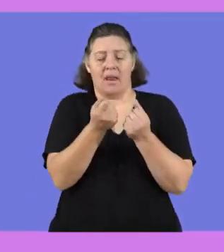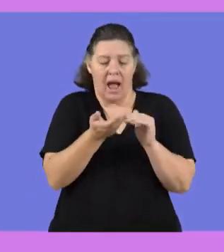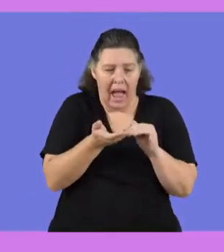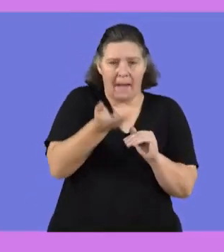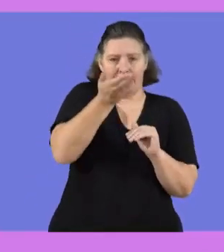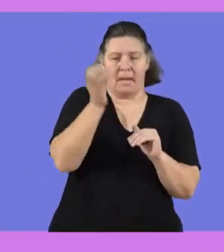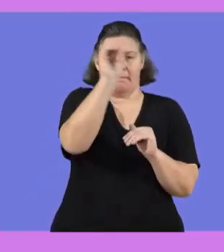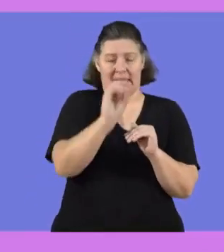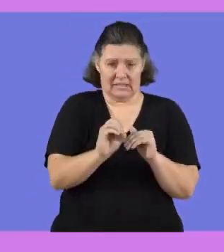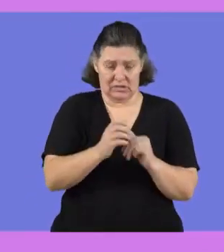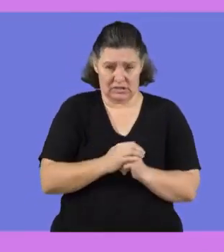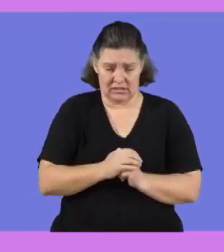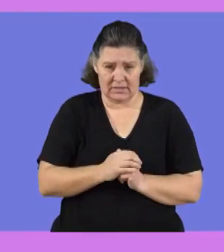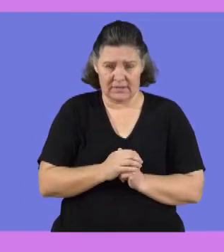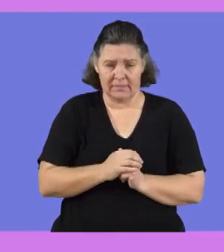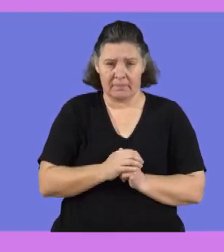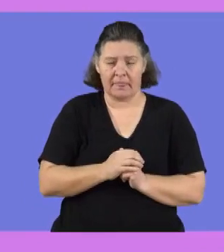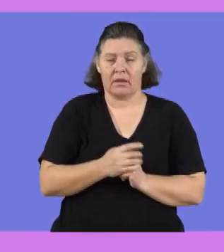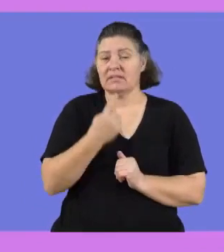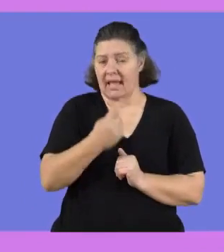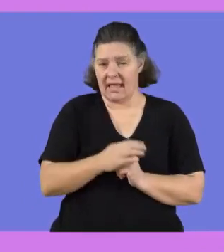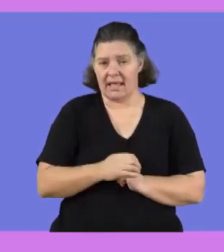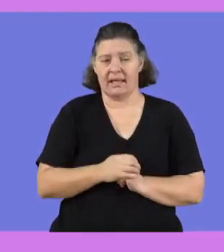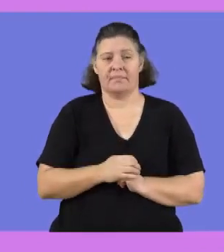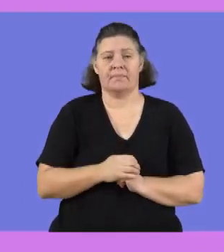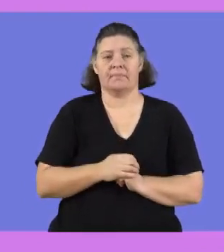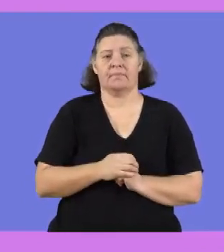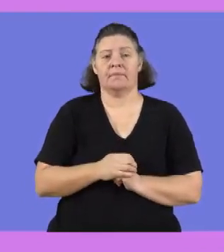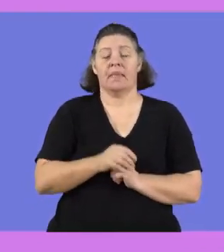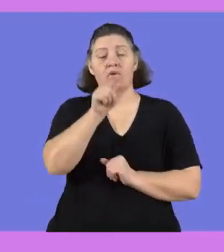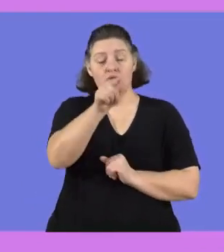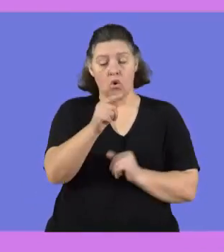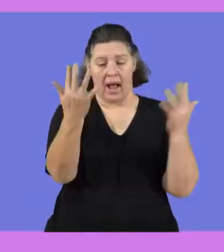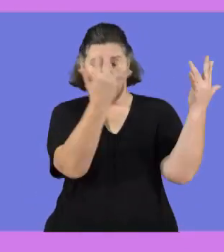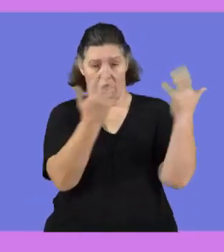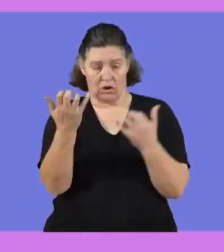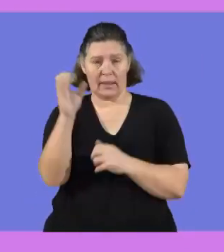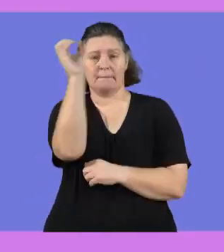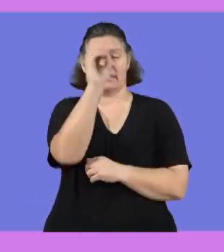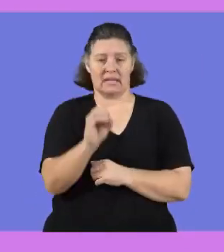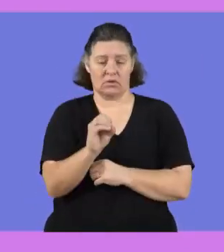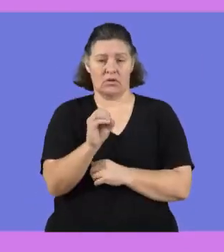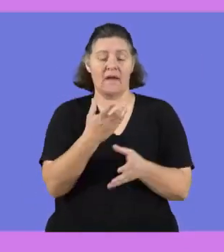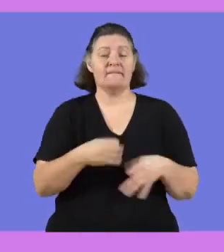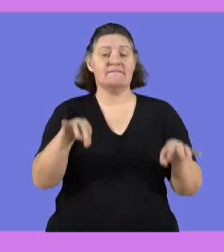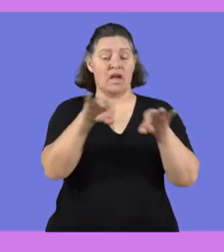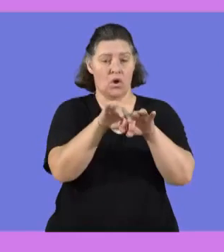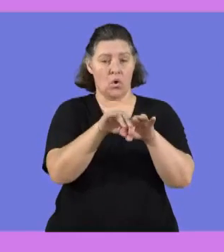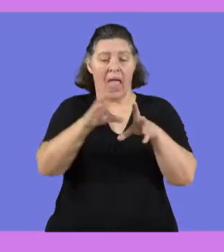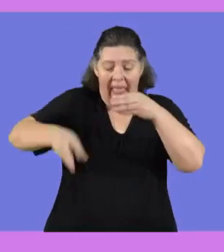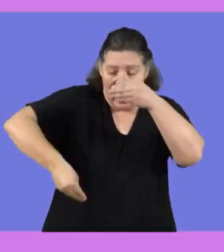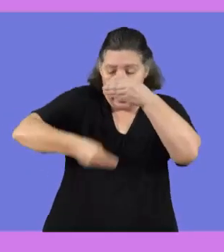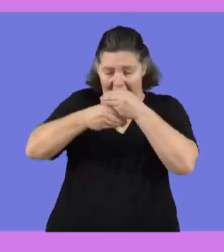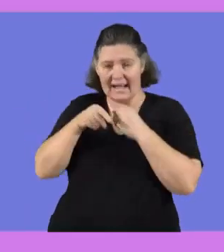to look at as we increase the value by a percentage. So we say, number one, you